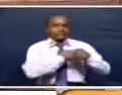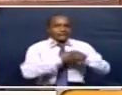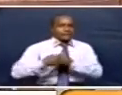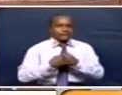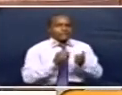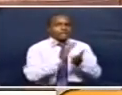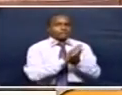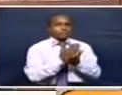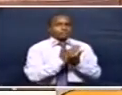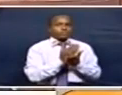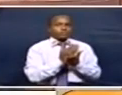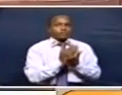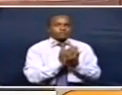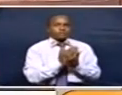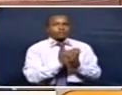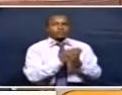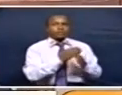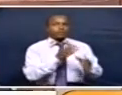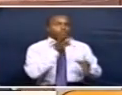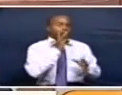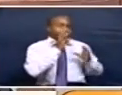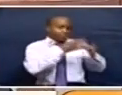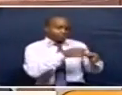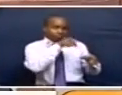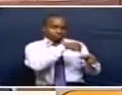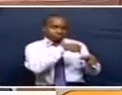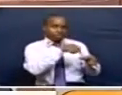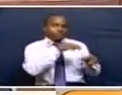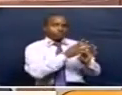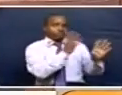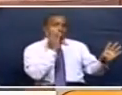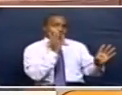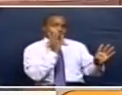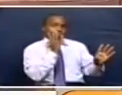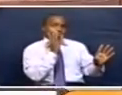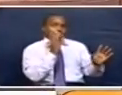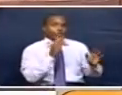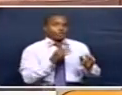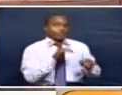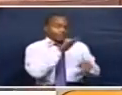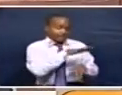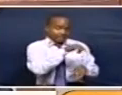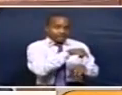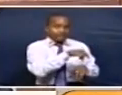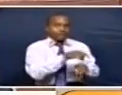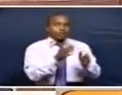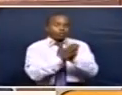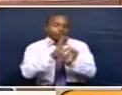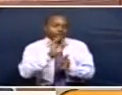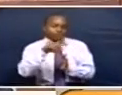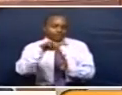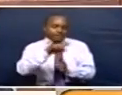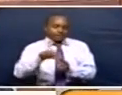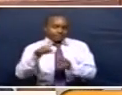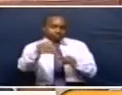between the, it's called Mavasco, which is the water company in Mololongo, in that area, with the EPZ.